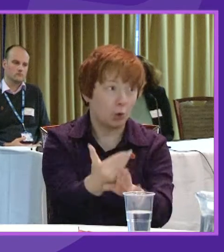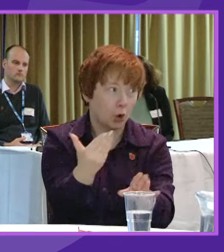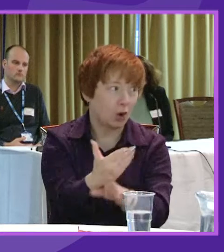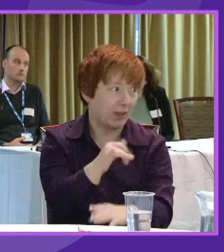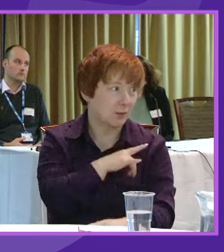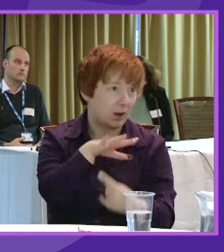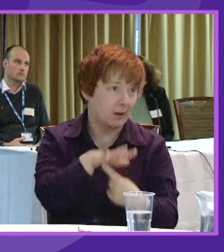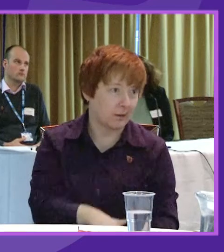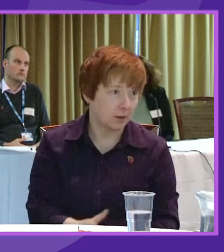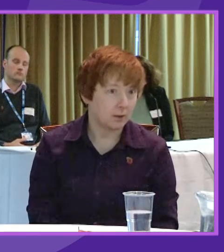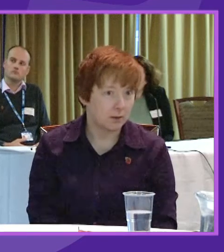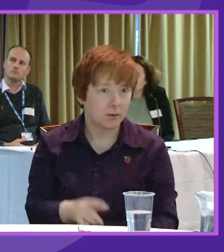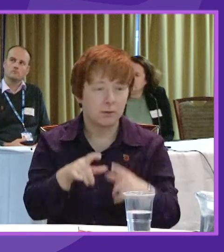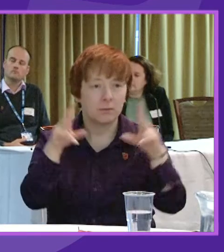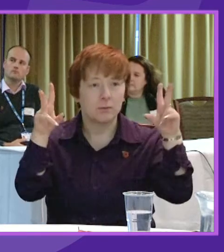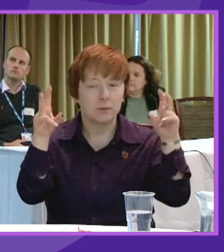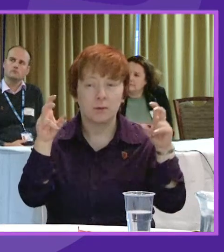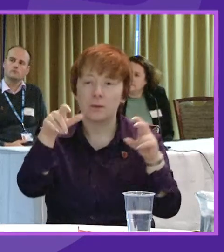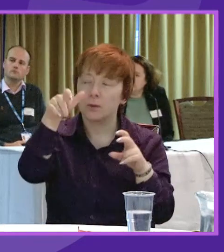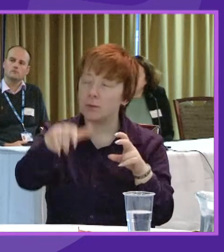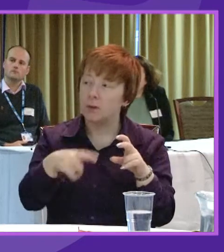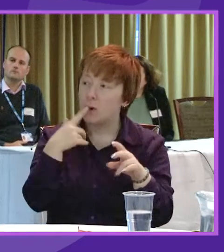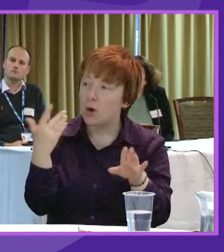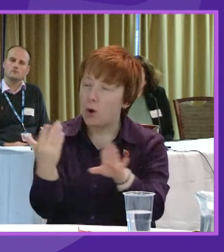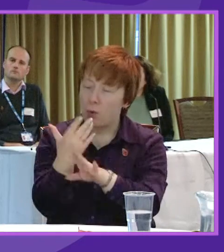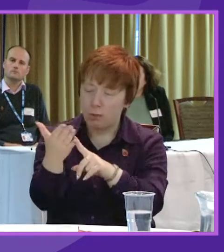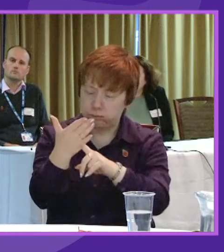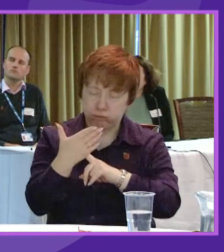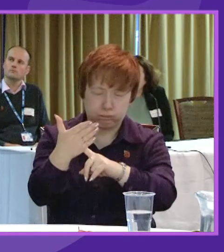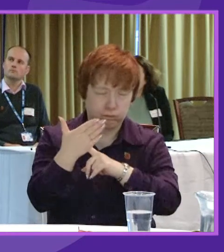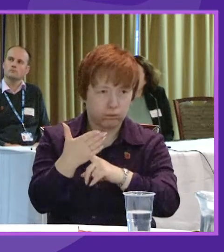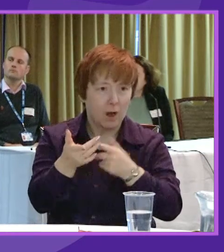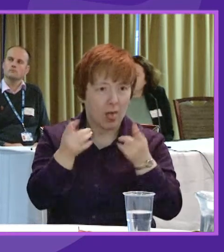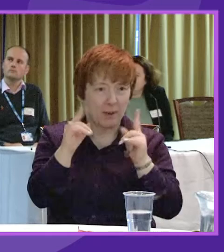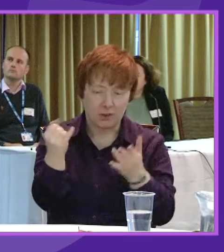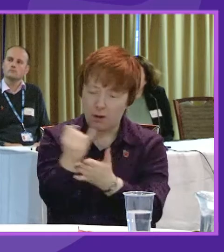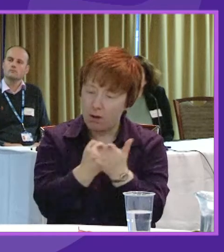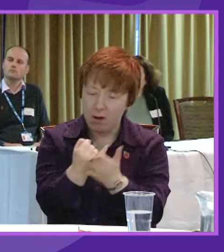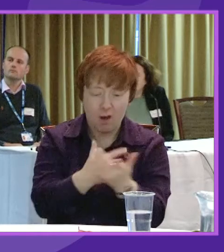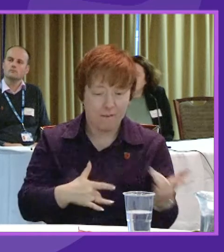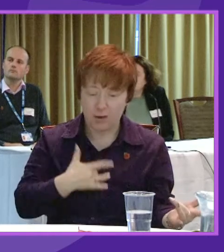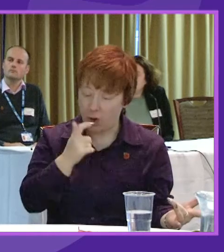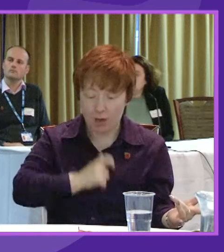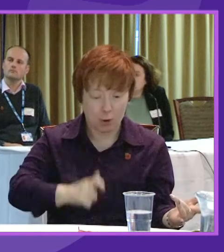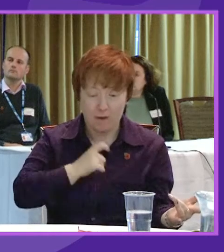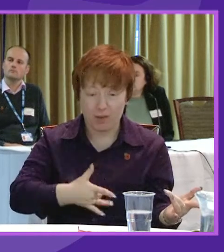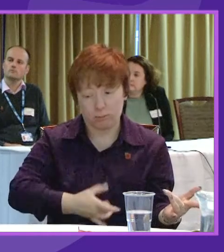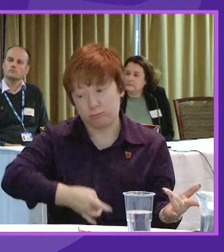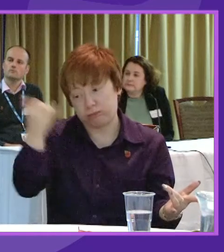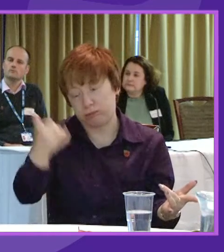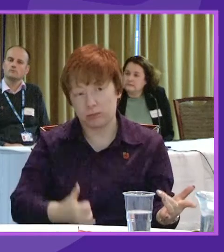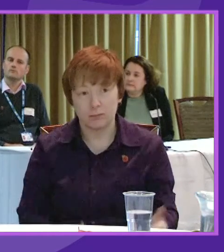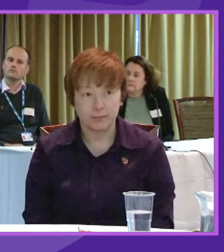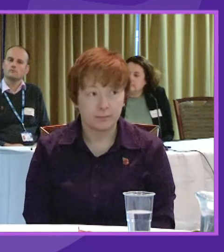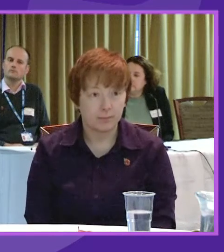wanted to share a couple of those. So at work, the pressures are so high and the management so poor that I feel dehumanized and a dispensable